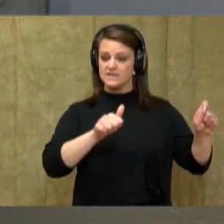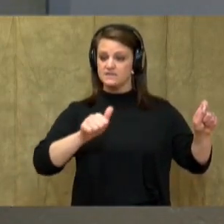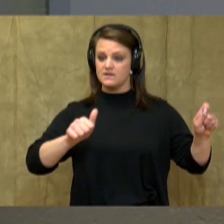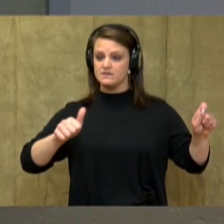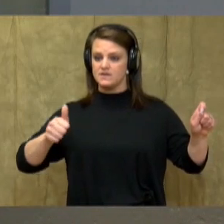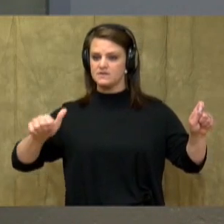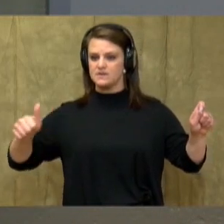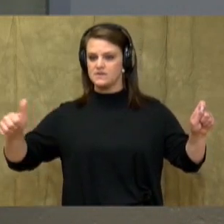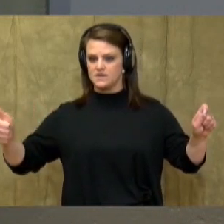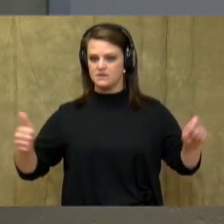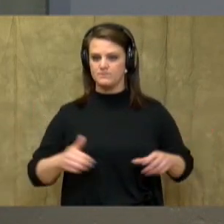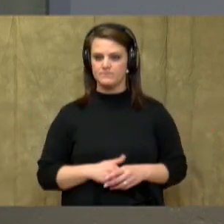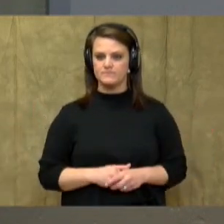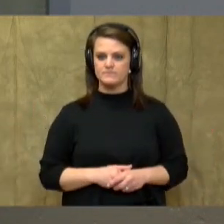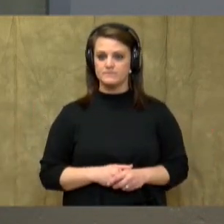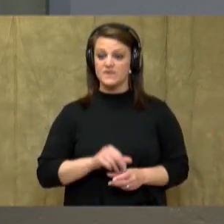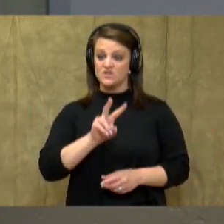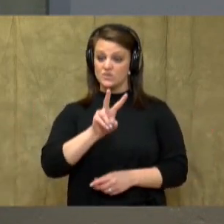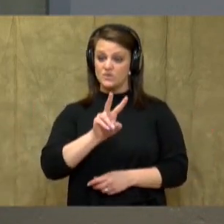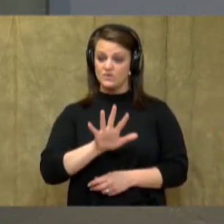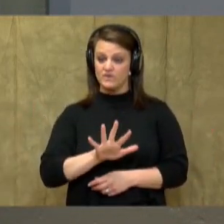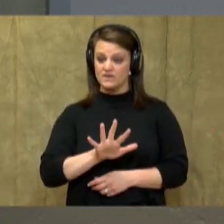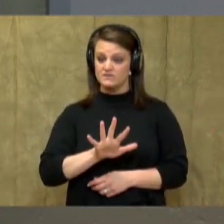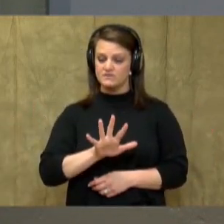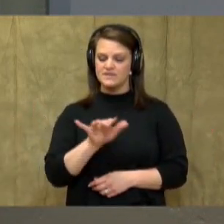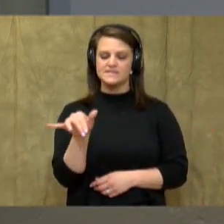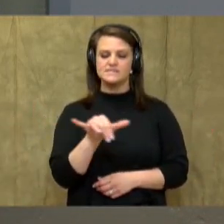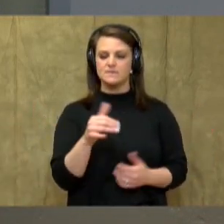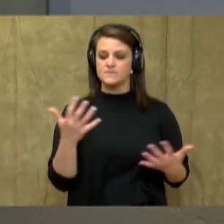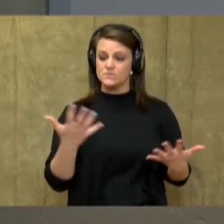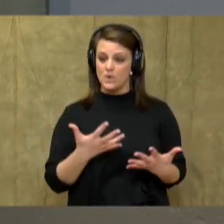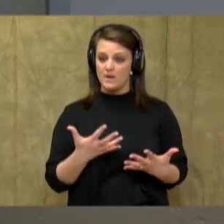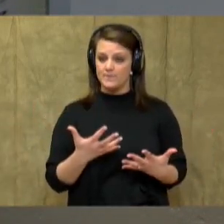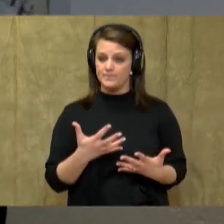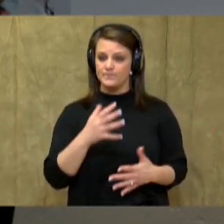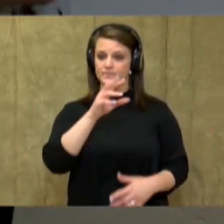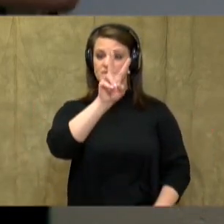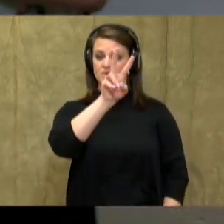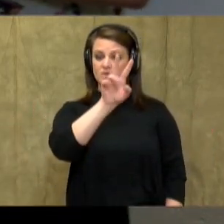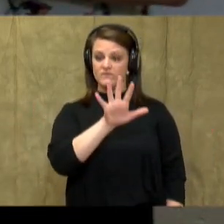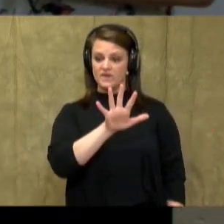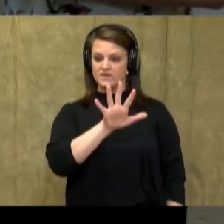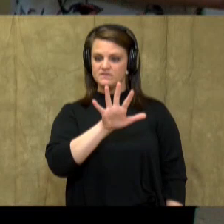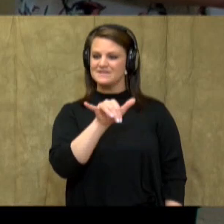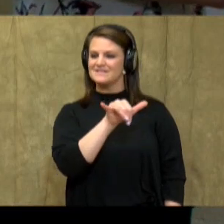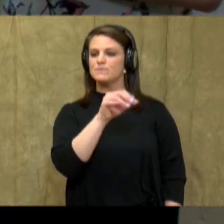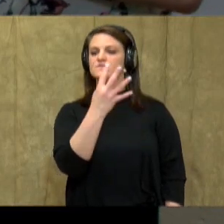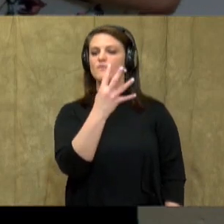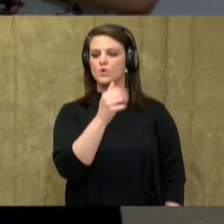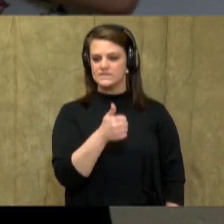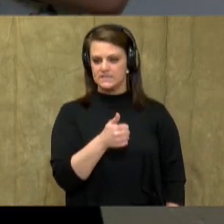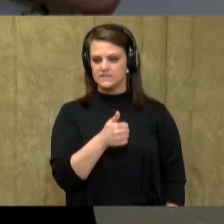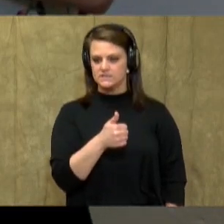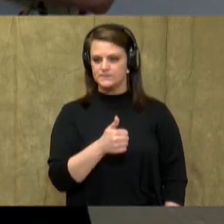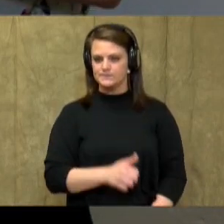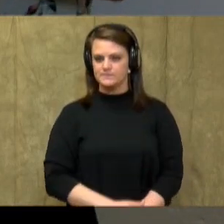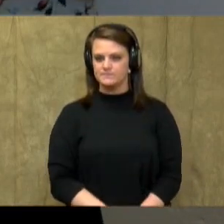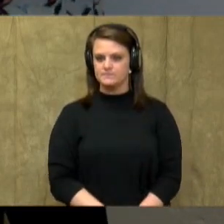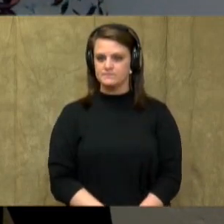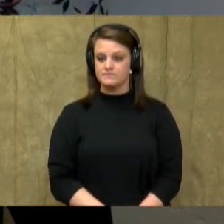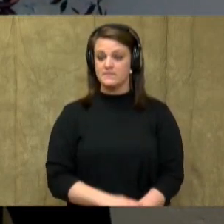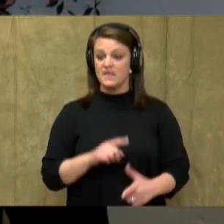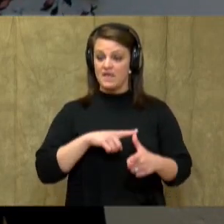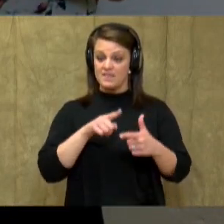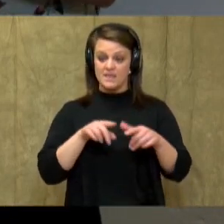So 2/5 is the same thing as 4/10. And then all you had